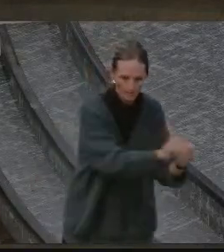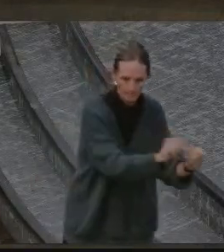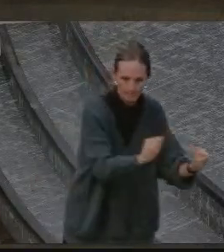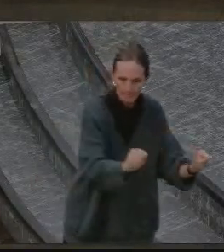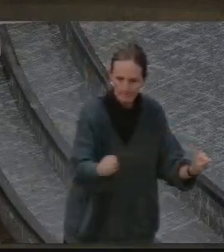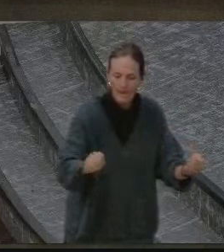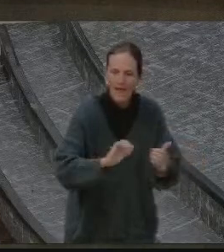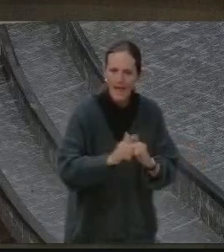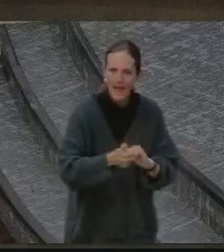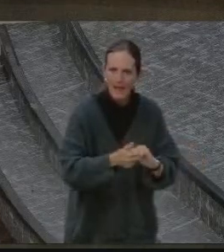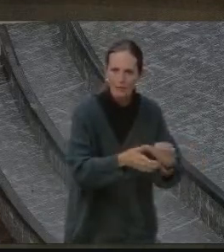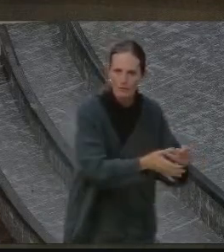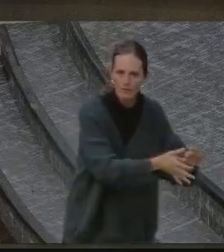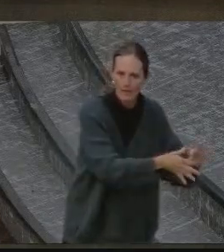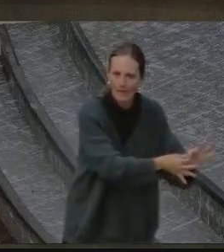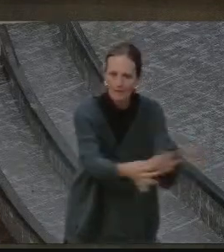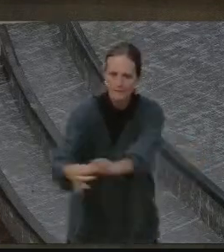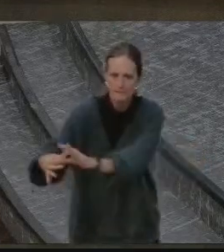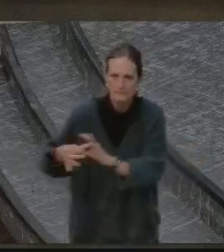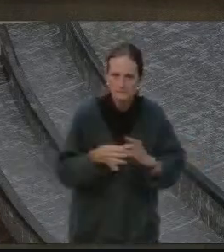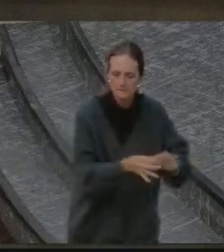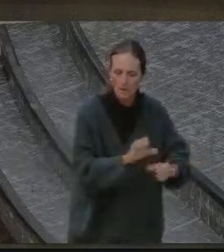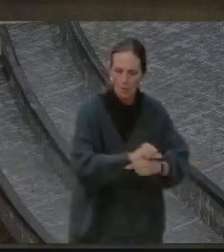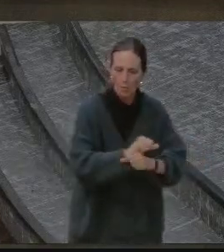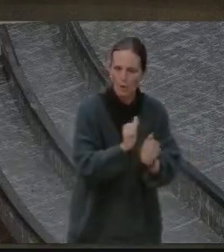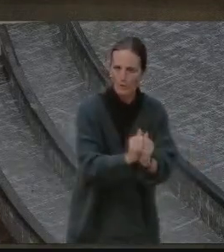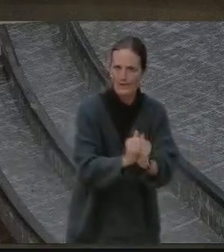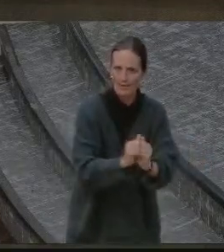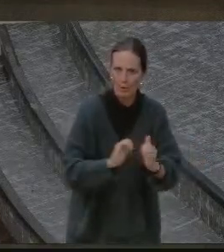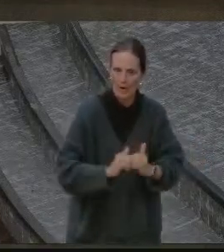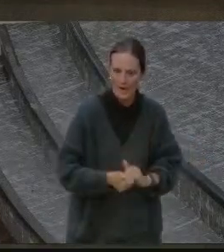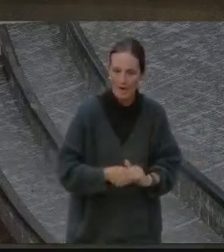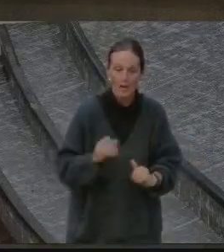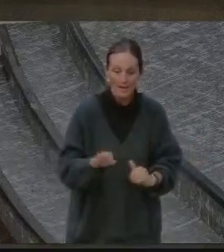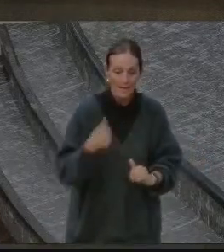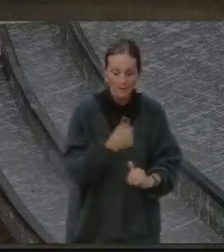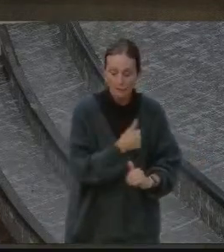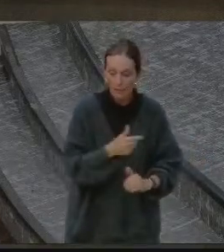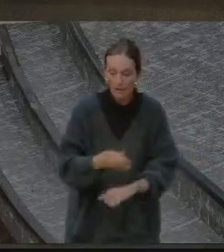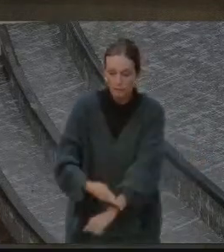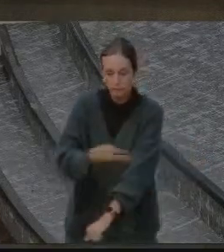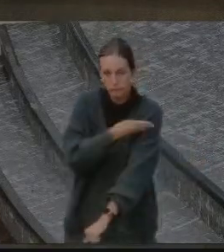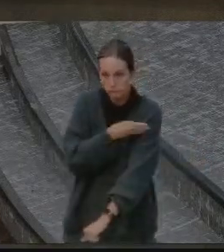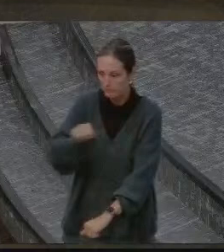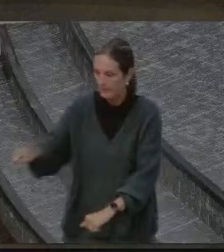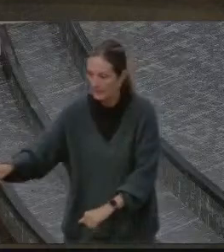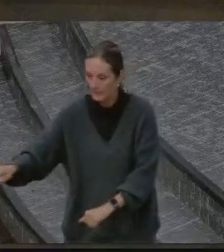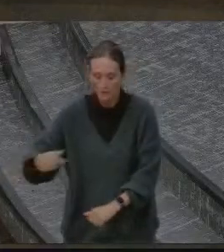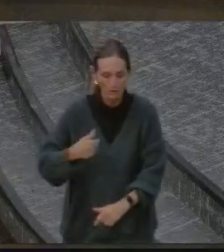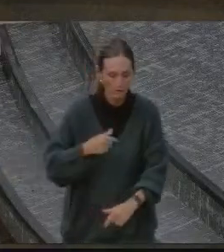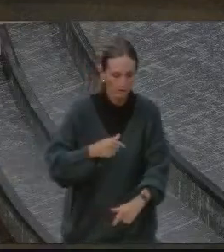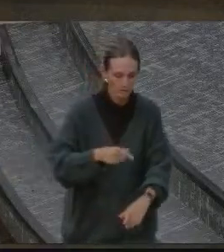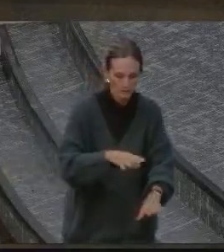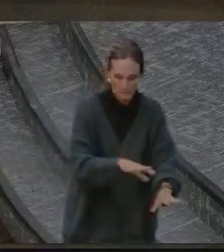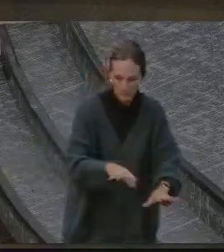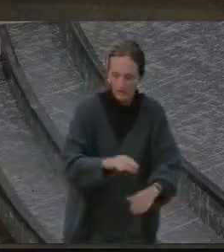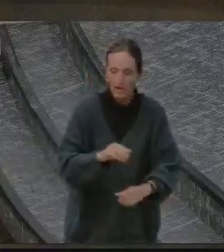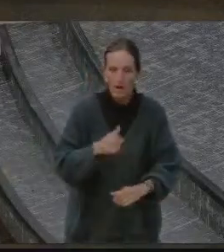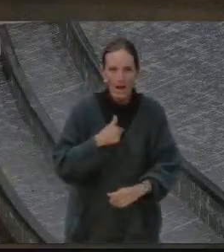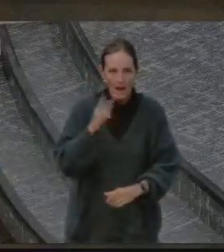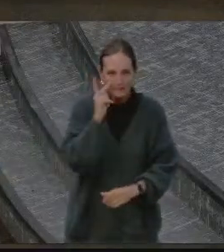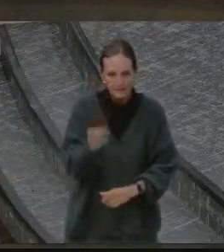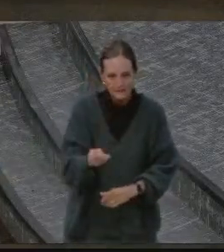work together, and if we are making any gains from that, because I'm seeing a lot of movement. I've seen people move to